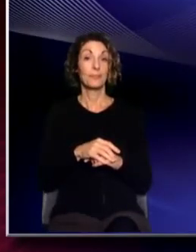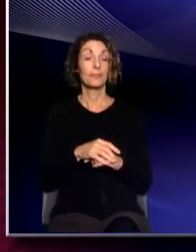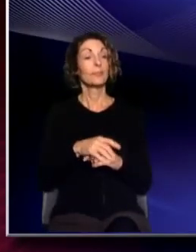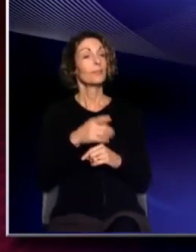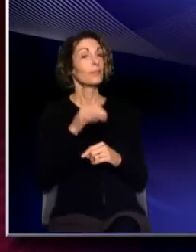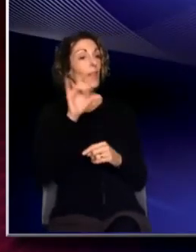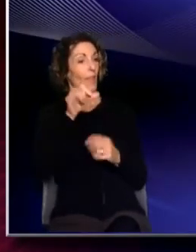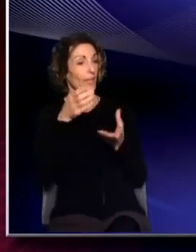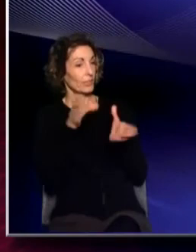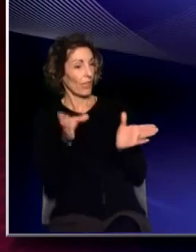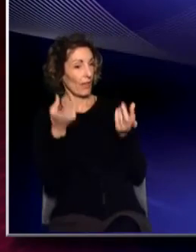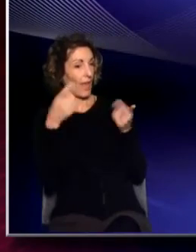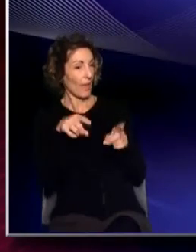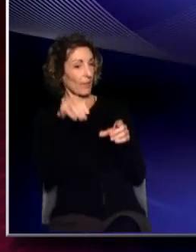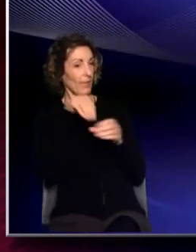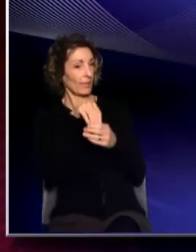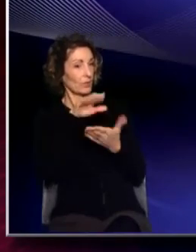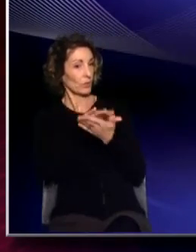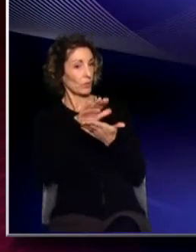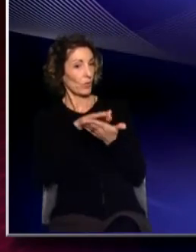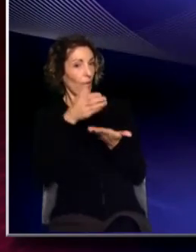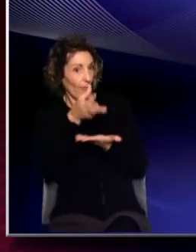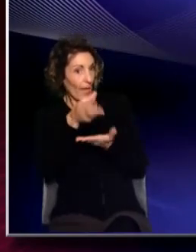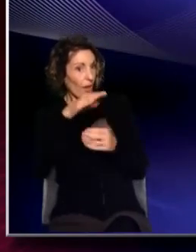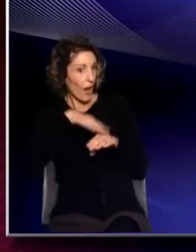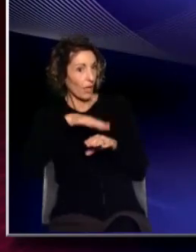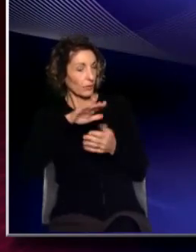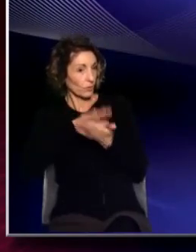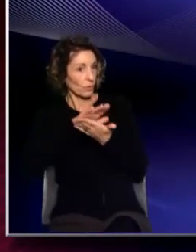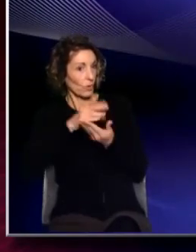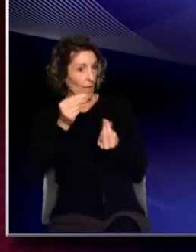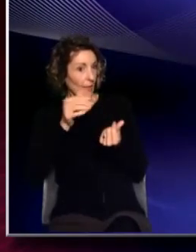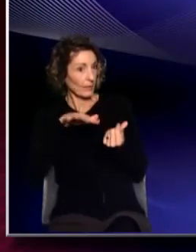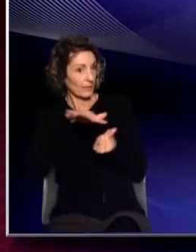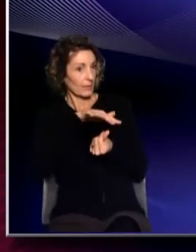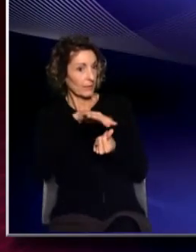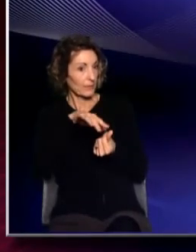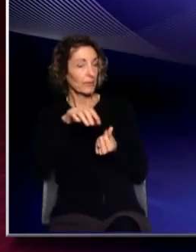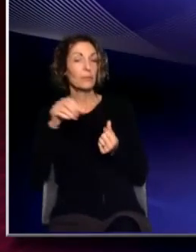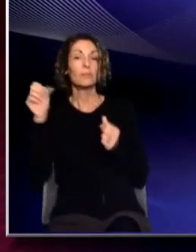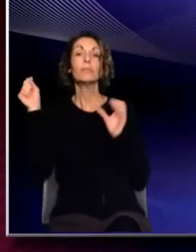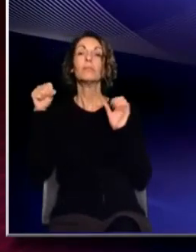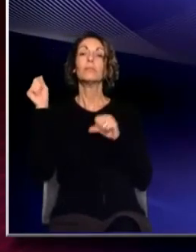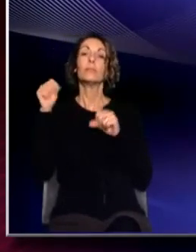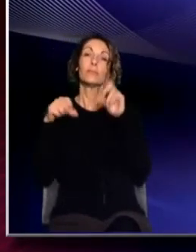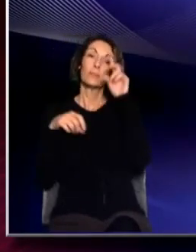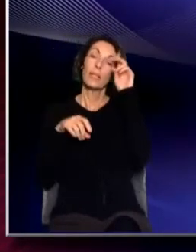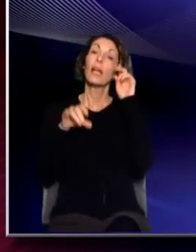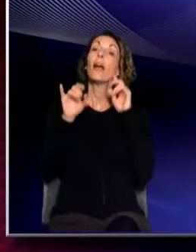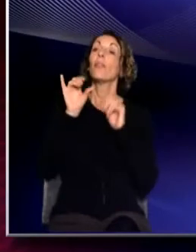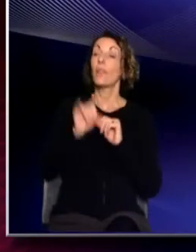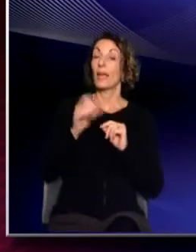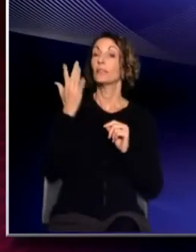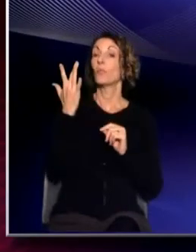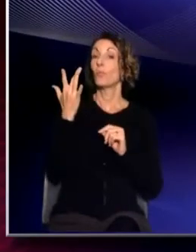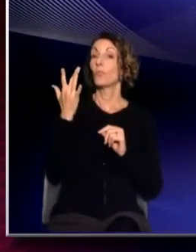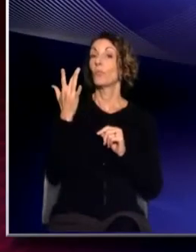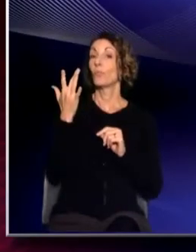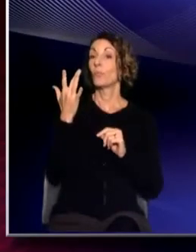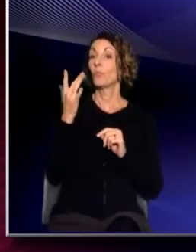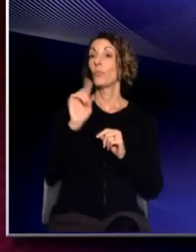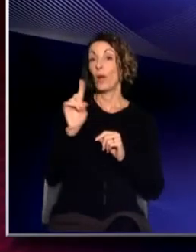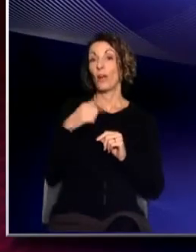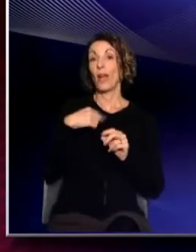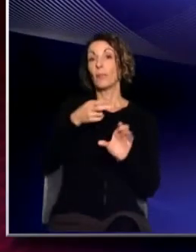Isn't that generally done at the school on the school campus, though? Yeah. Yes. That's where I participated in